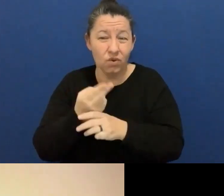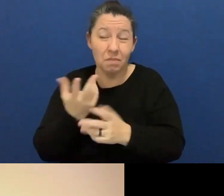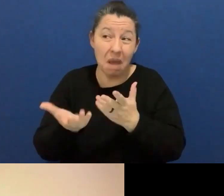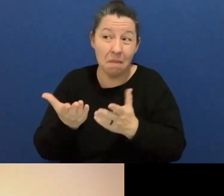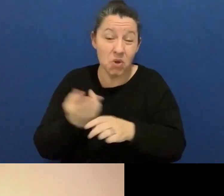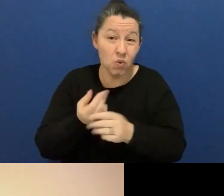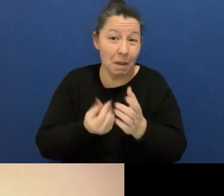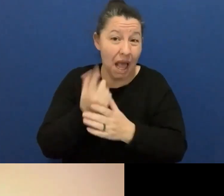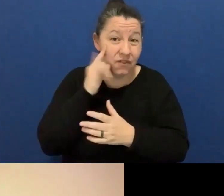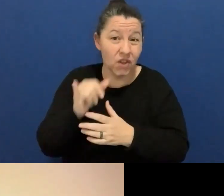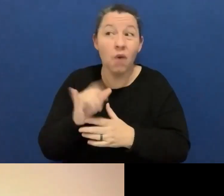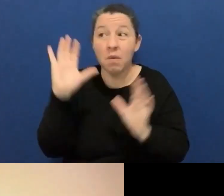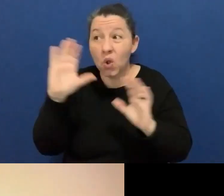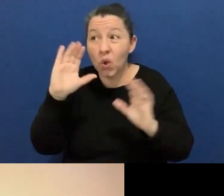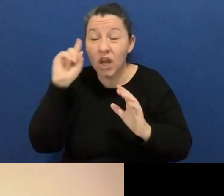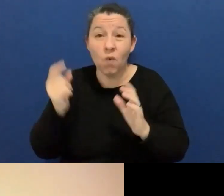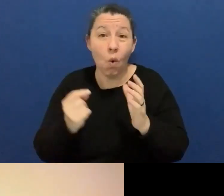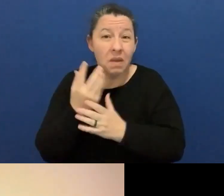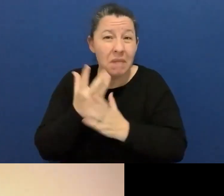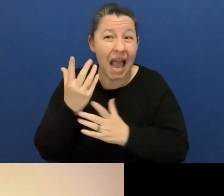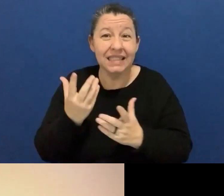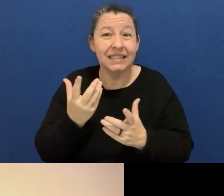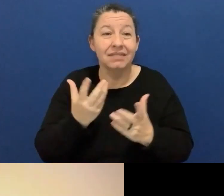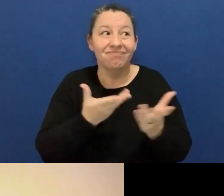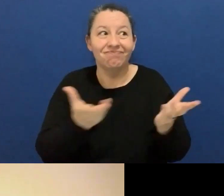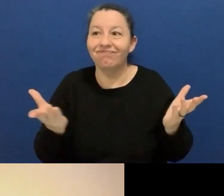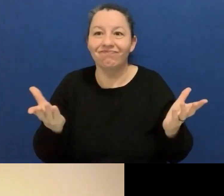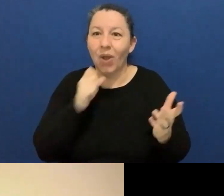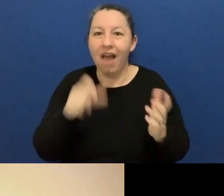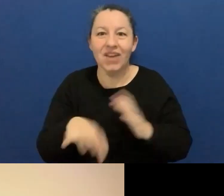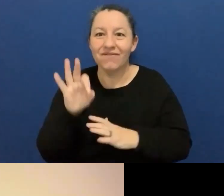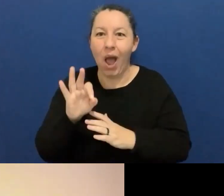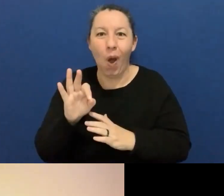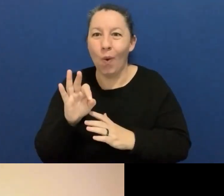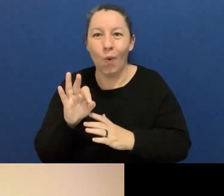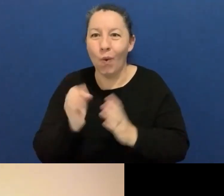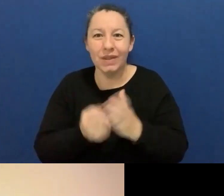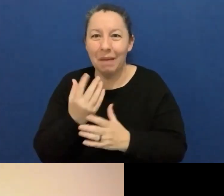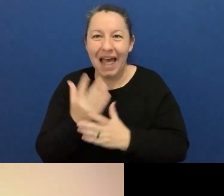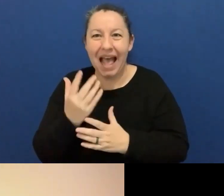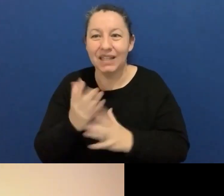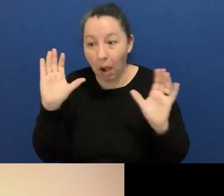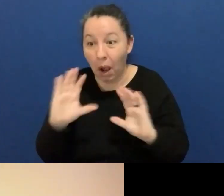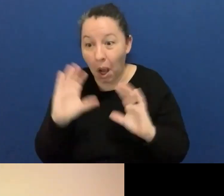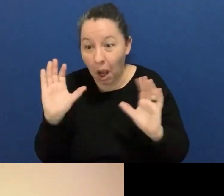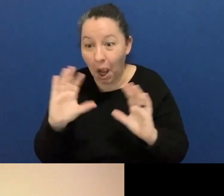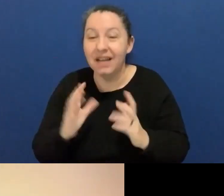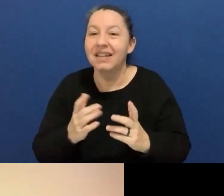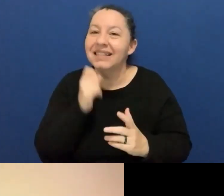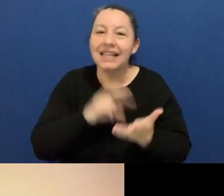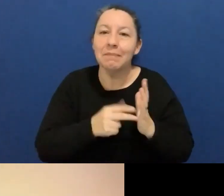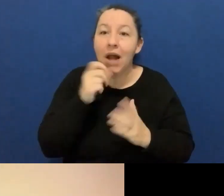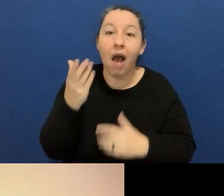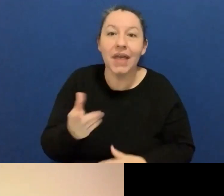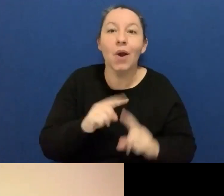a lot, and we have not found them. Okay. That isn't because they weren't there, but it's